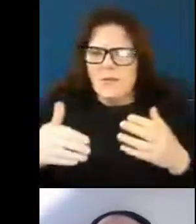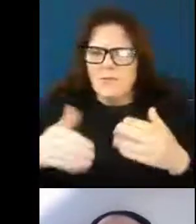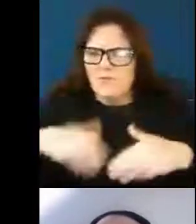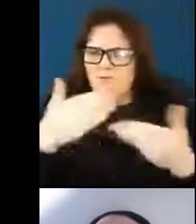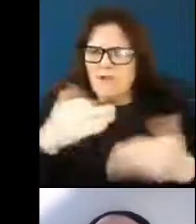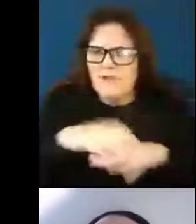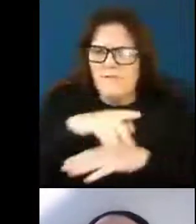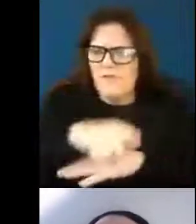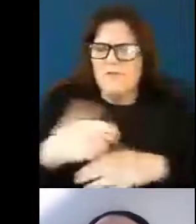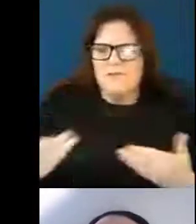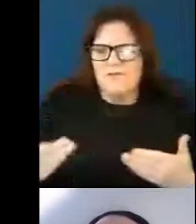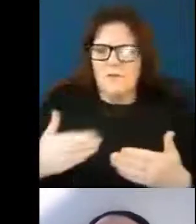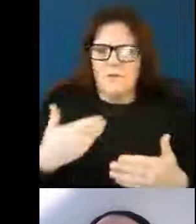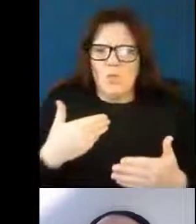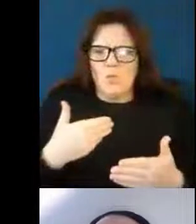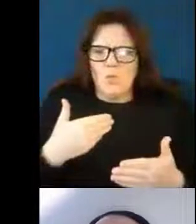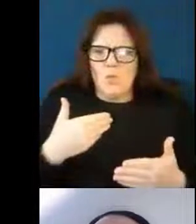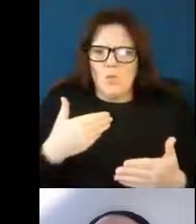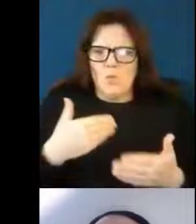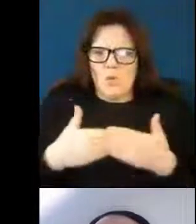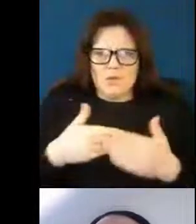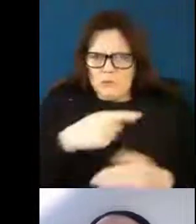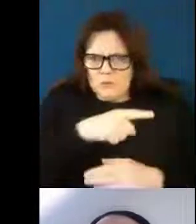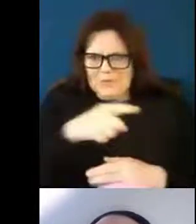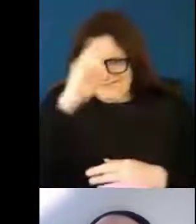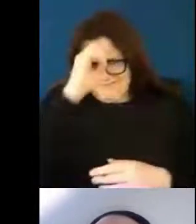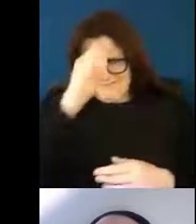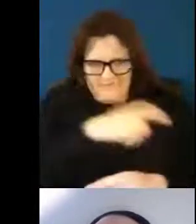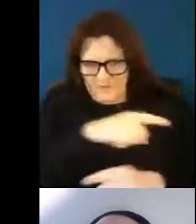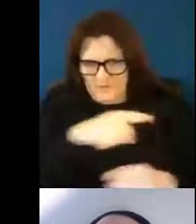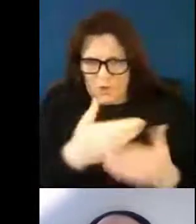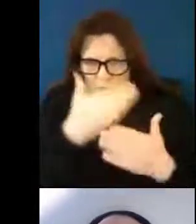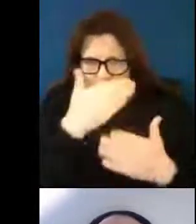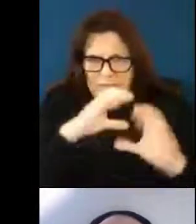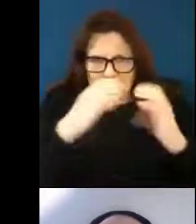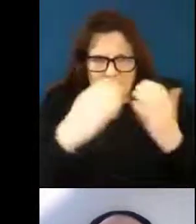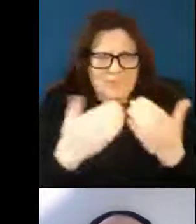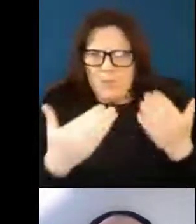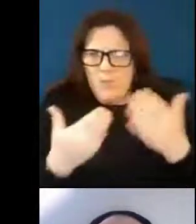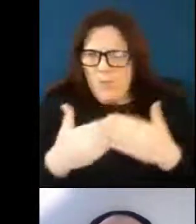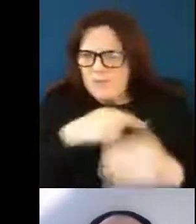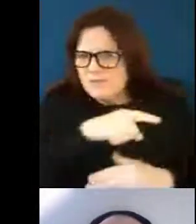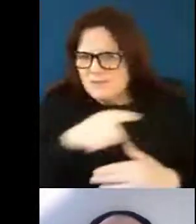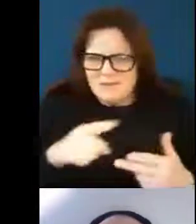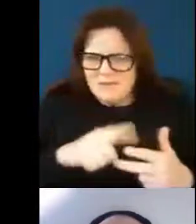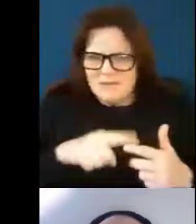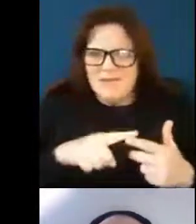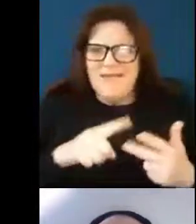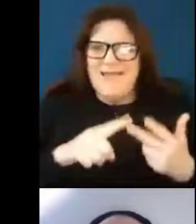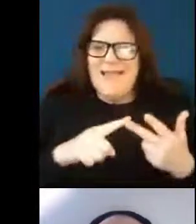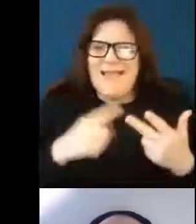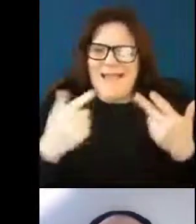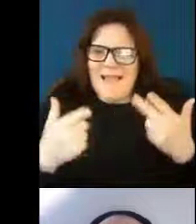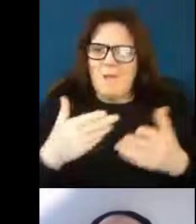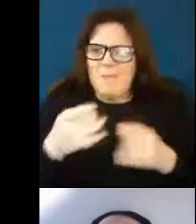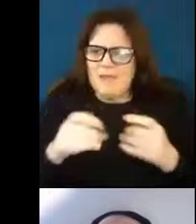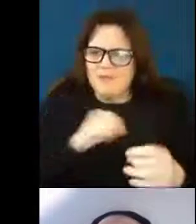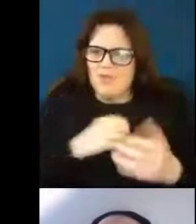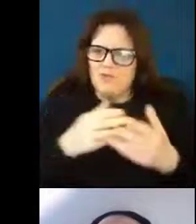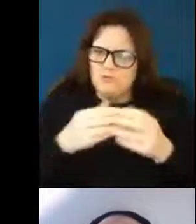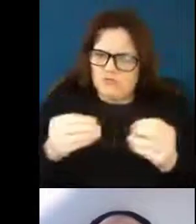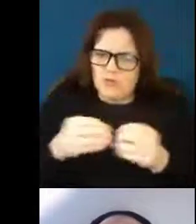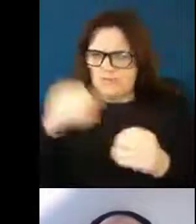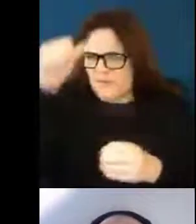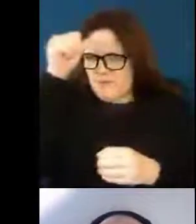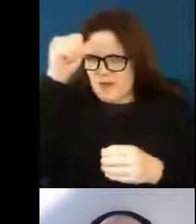expecting in terms of the what of your learning community? And how might that lead to a resourceful and knowledgeable